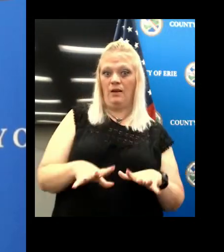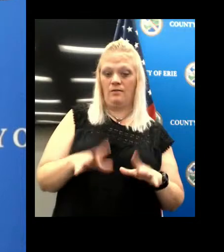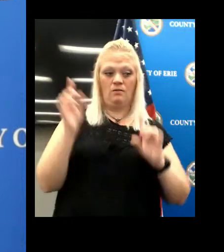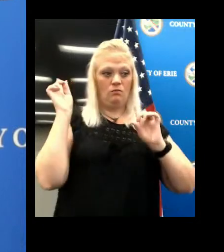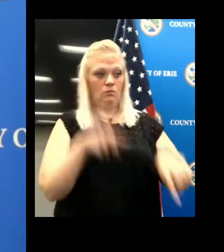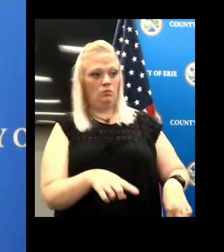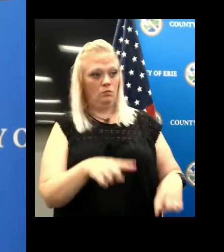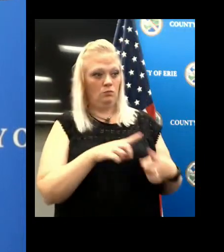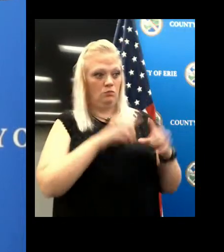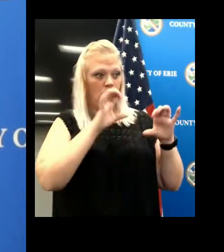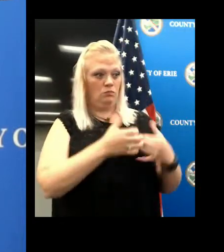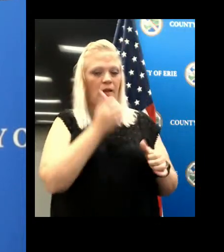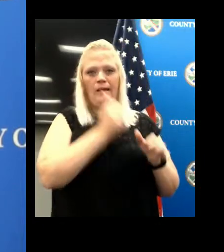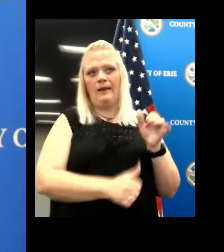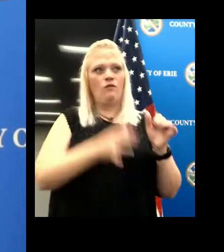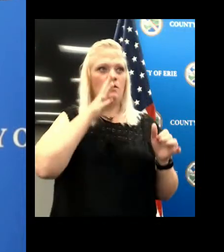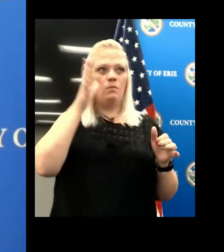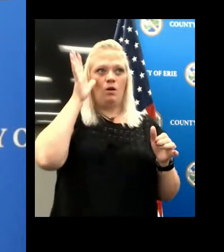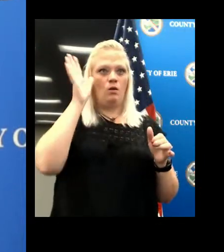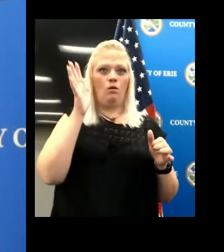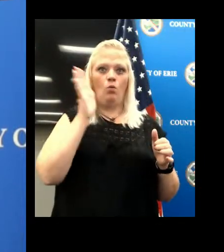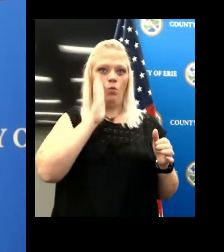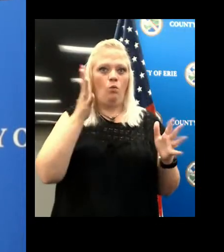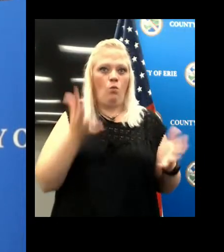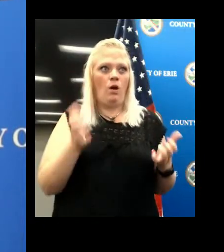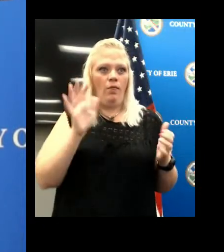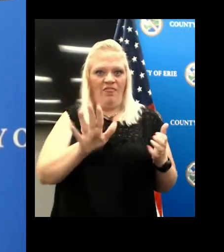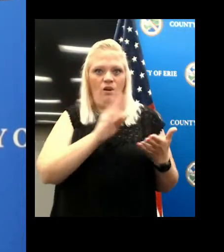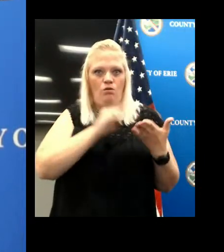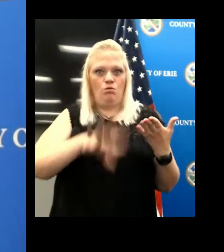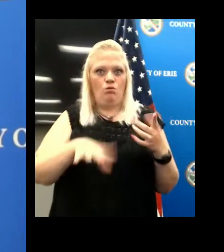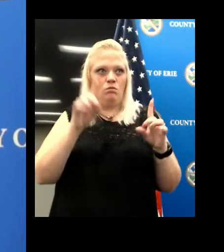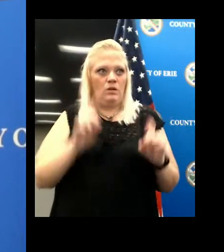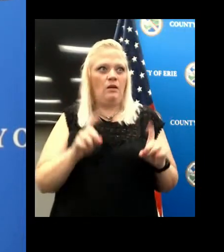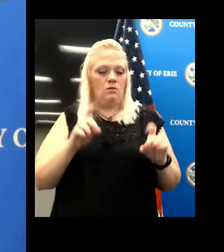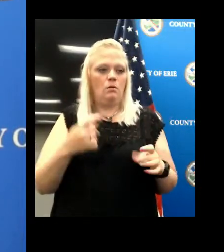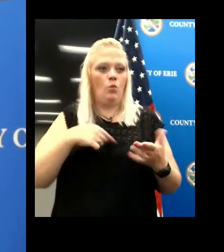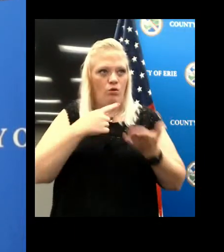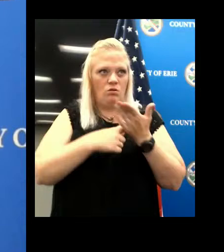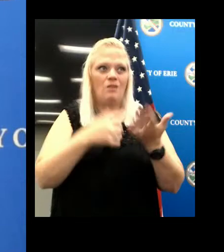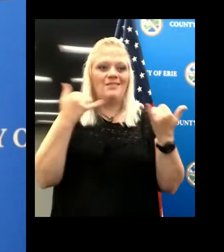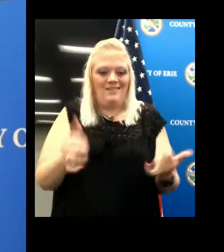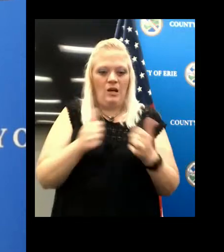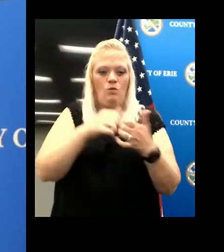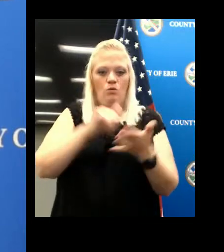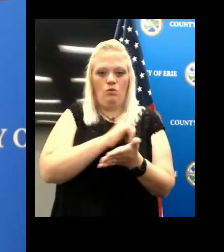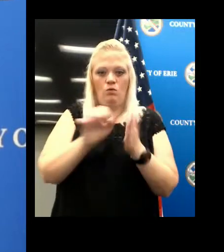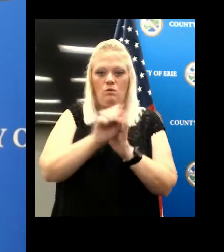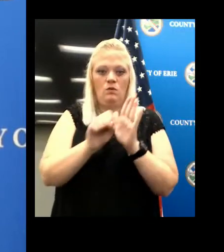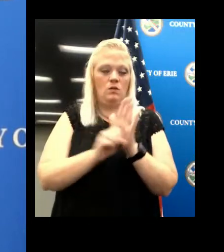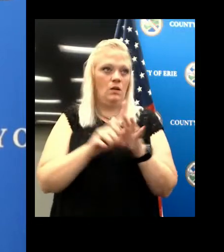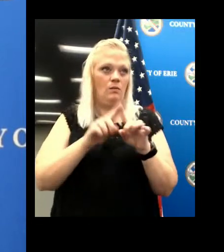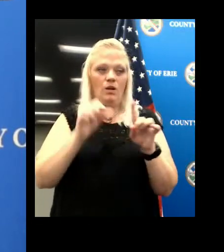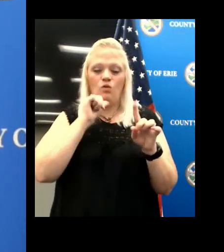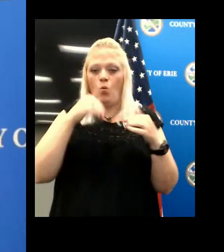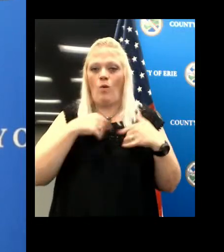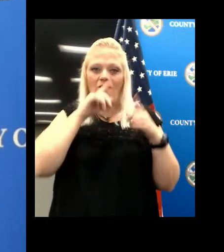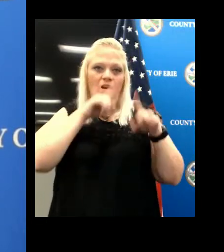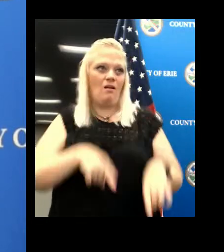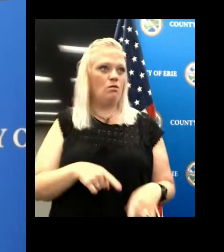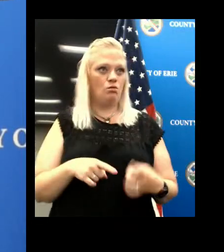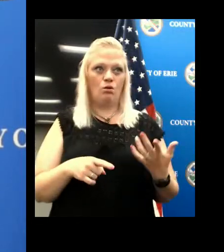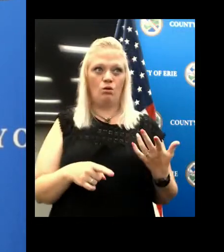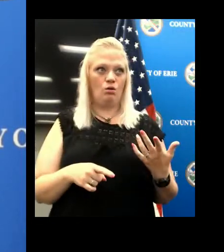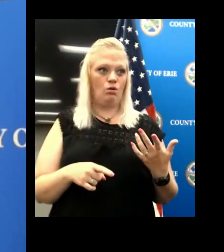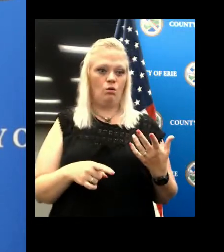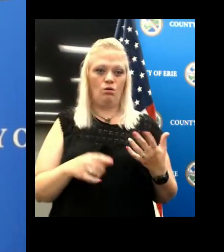class, every parent is going to want their student tested. And that's something we're discussing right now with New York State, but I do not have an answer for as how it's